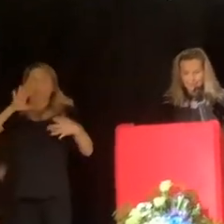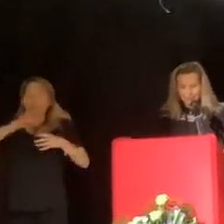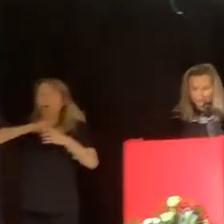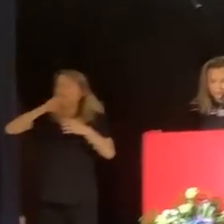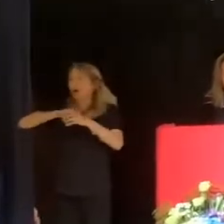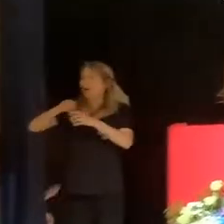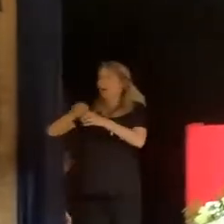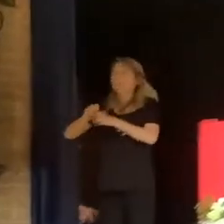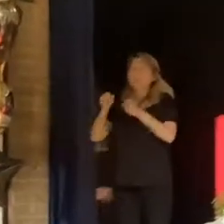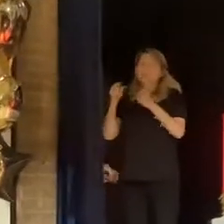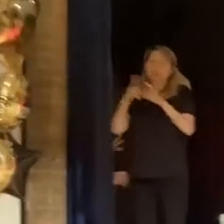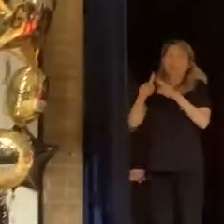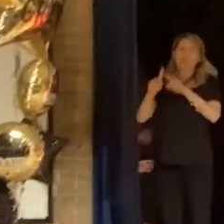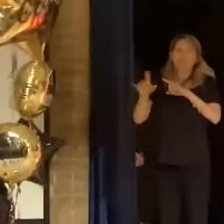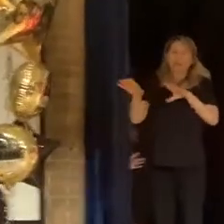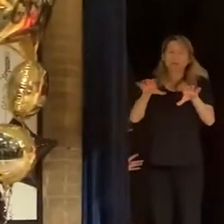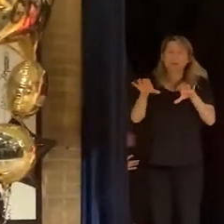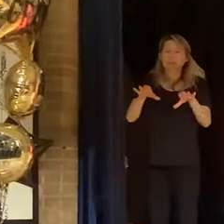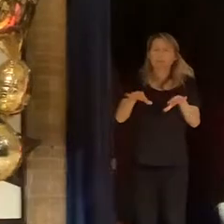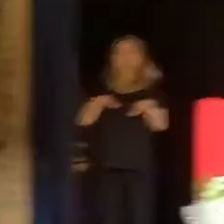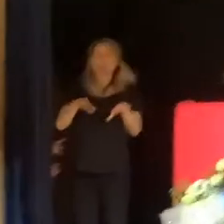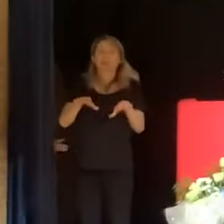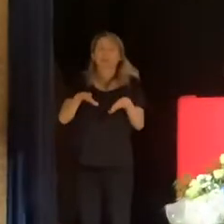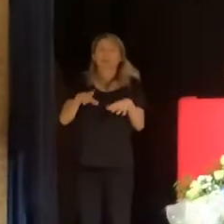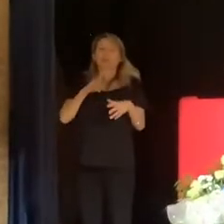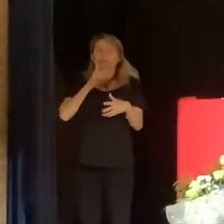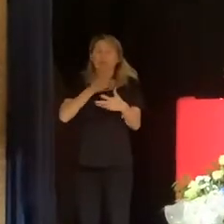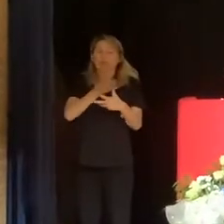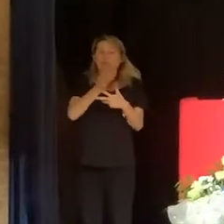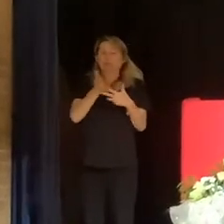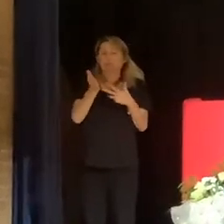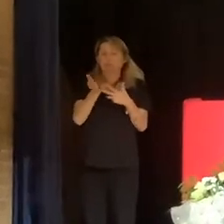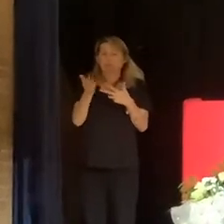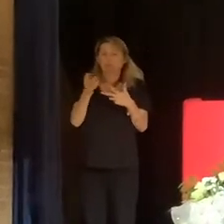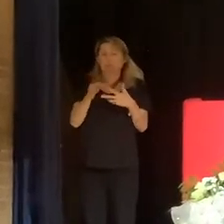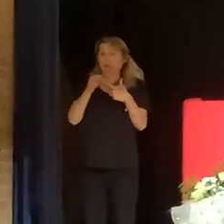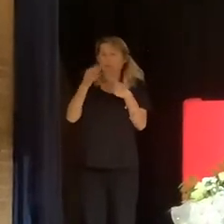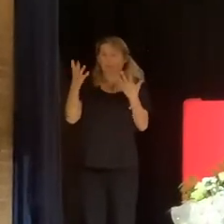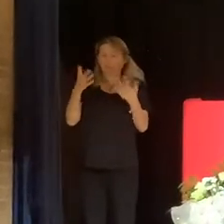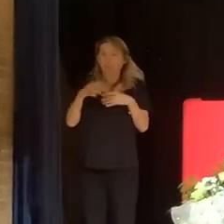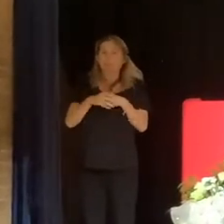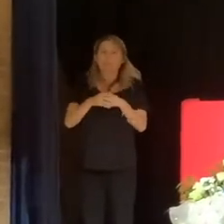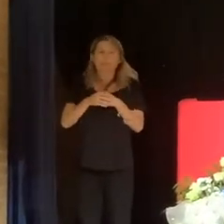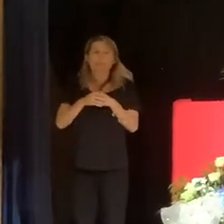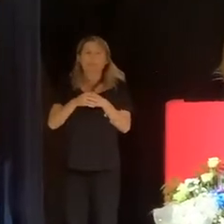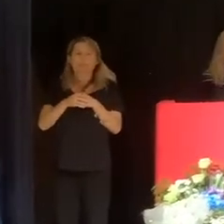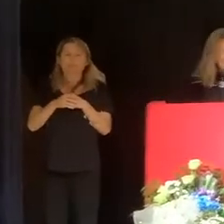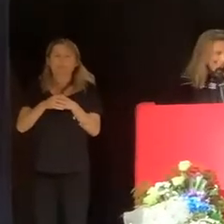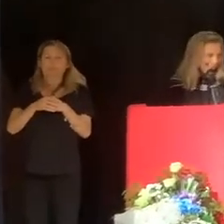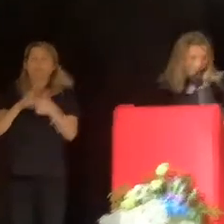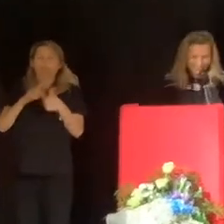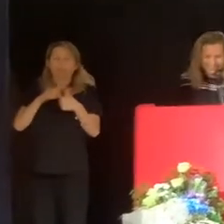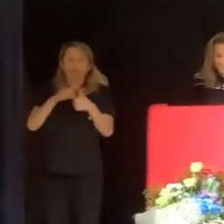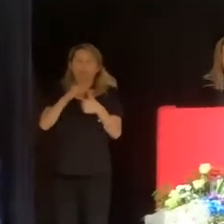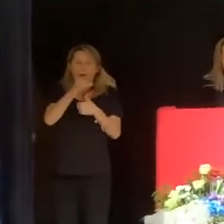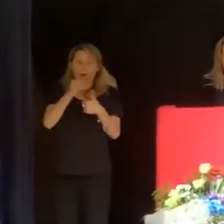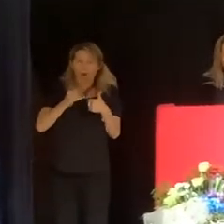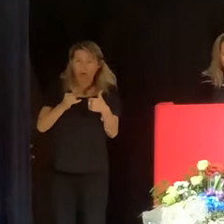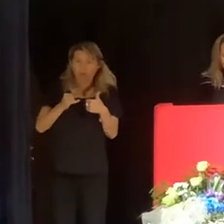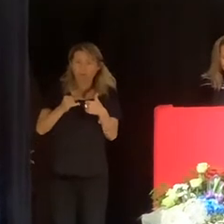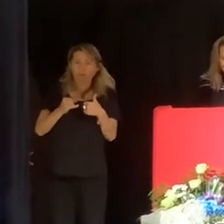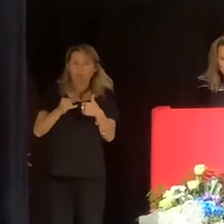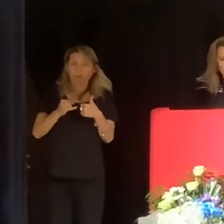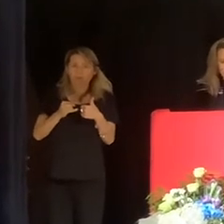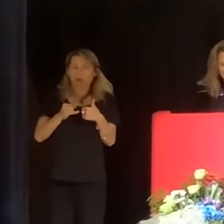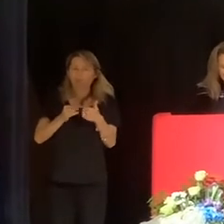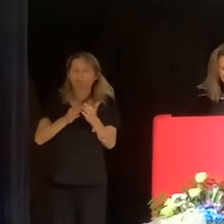has demonstrated leadership in three distinct areas. Throughout her years at Drury, Alex has shown a keen interest in the arts, which